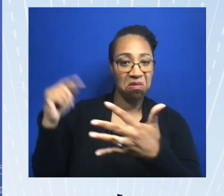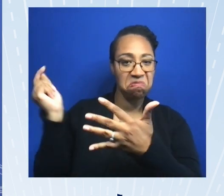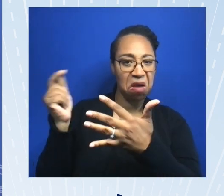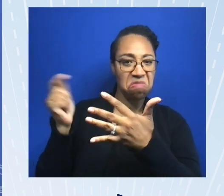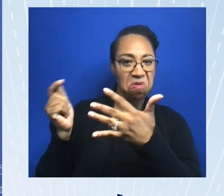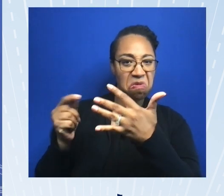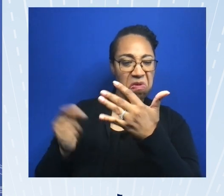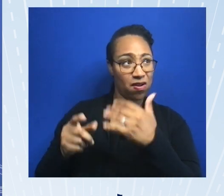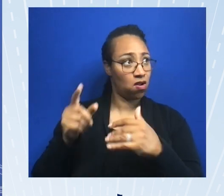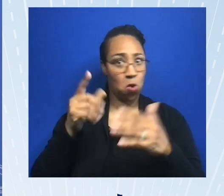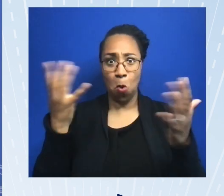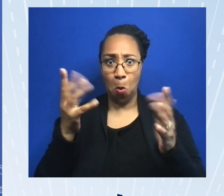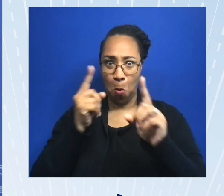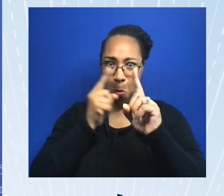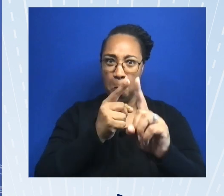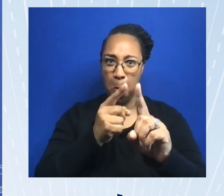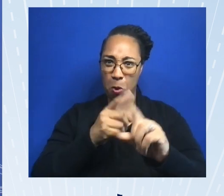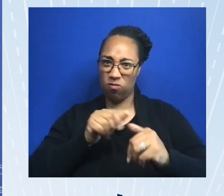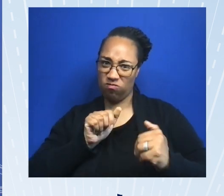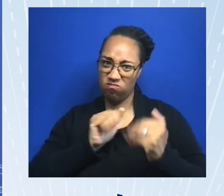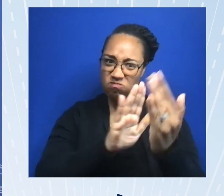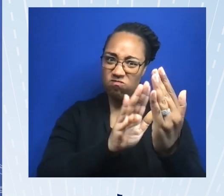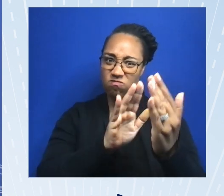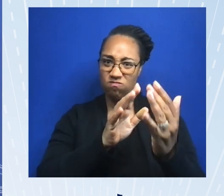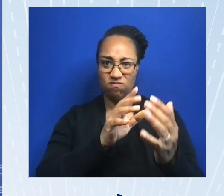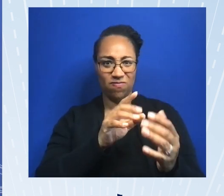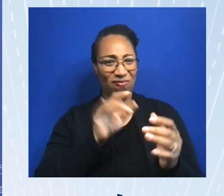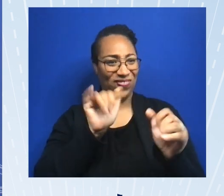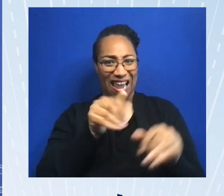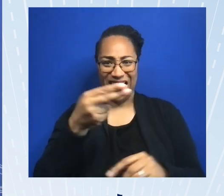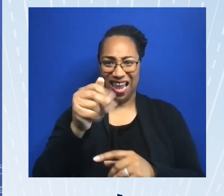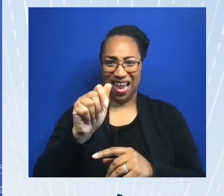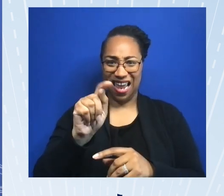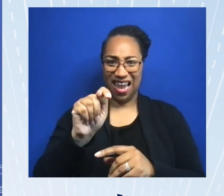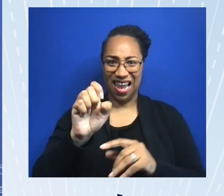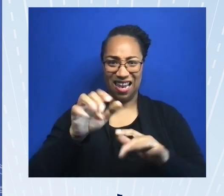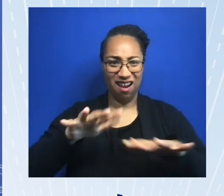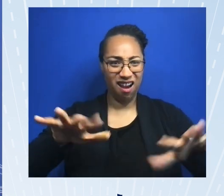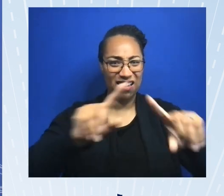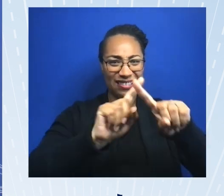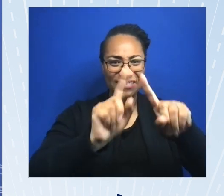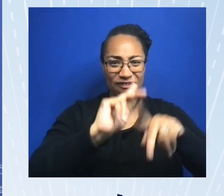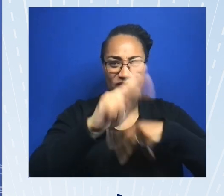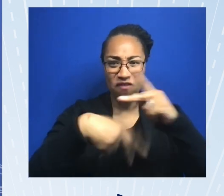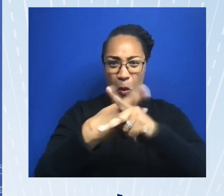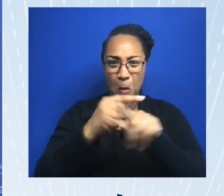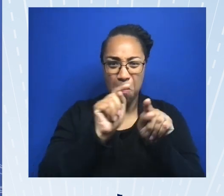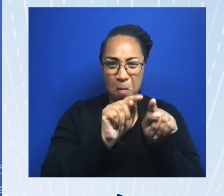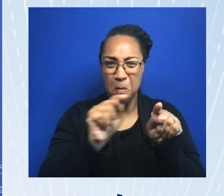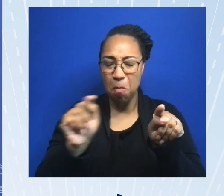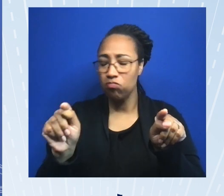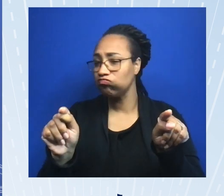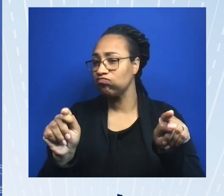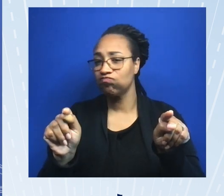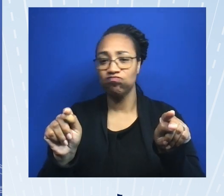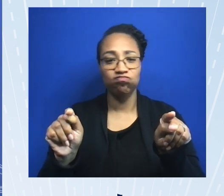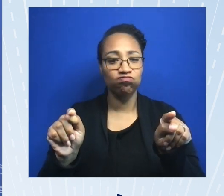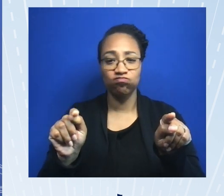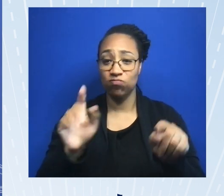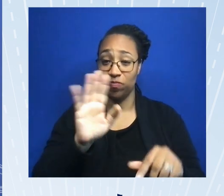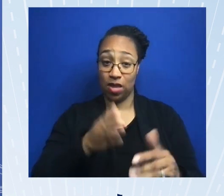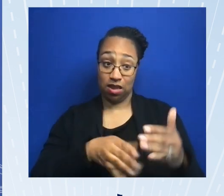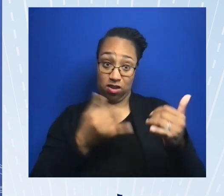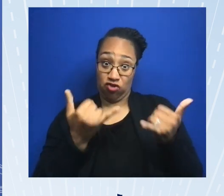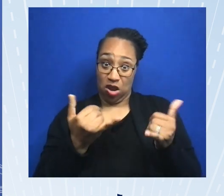true leadership. Right now, anti-Semitic hate crimes in the United States are occurring at the highest rates